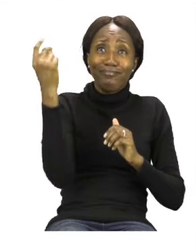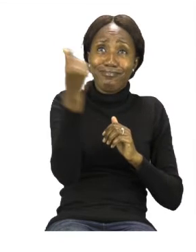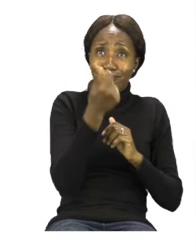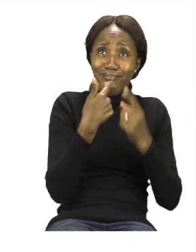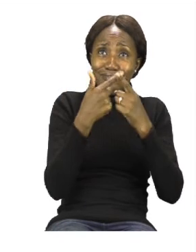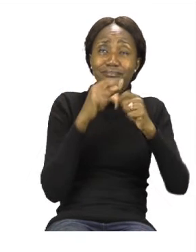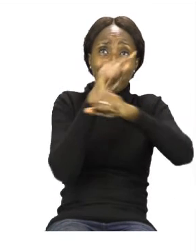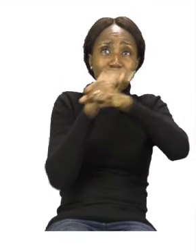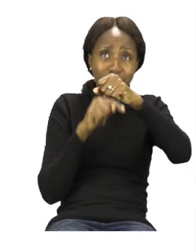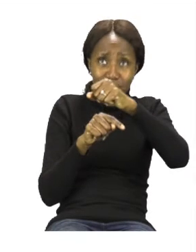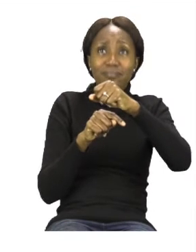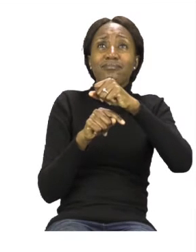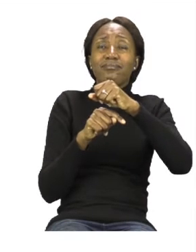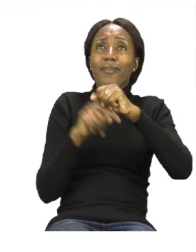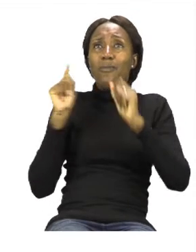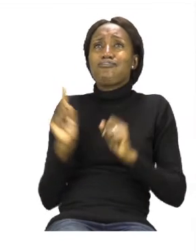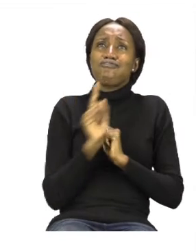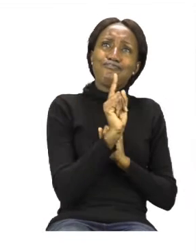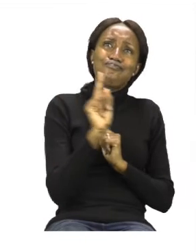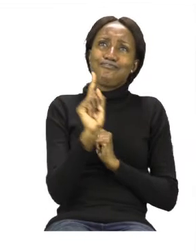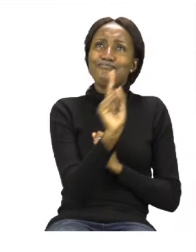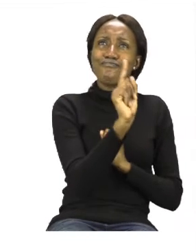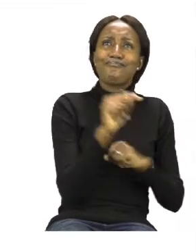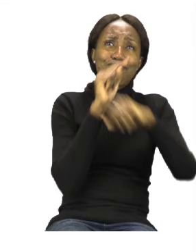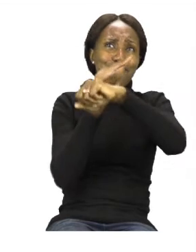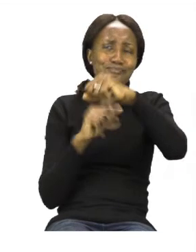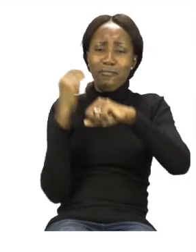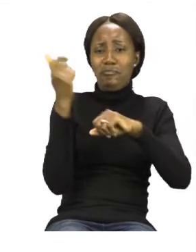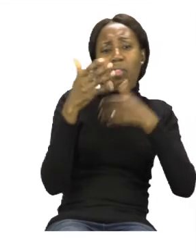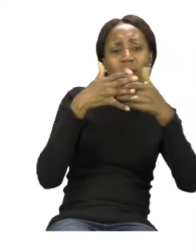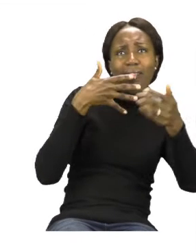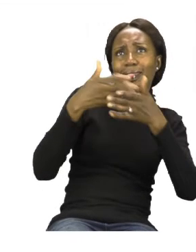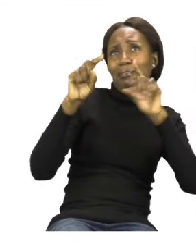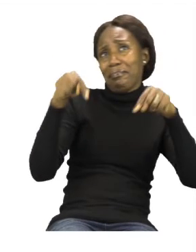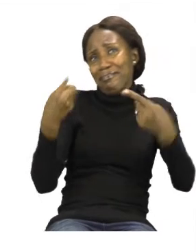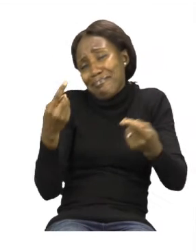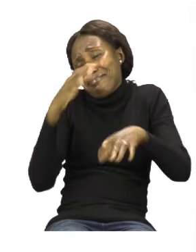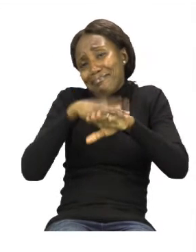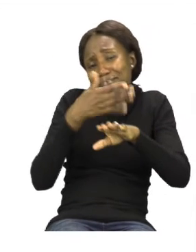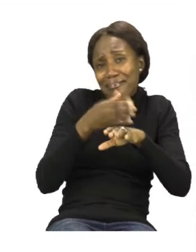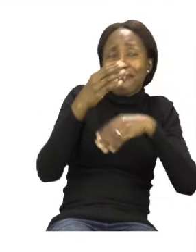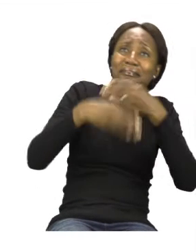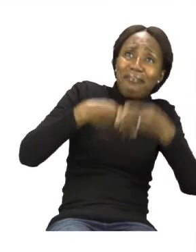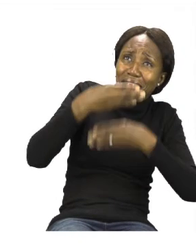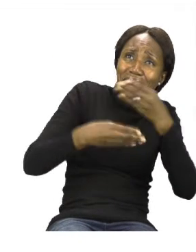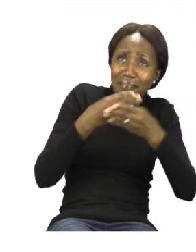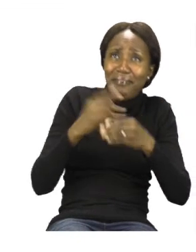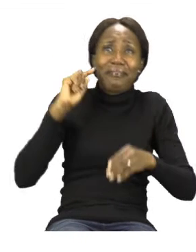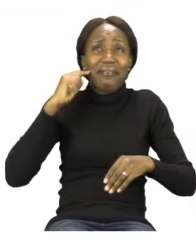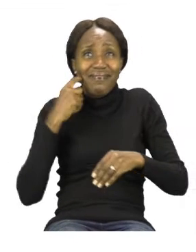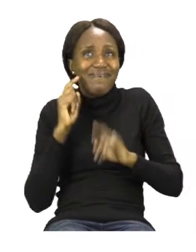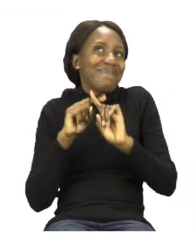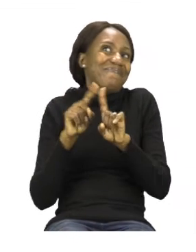a shop. They can buy anything they want, from toilet paper all the way to sweets.